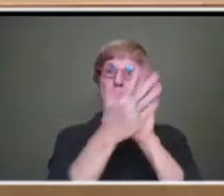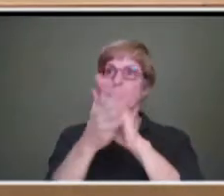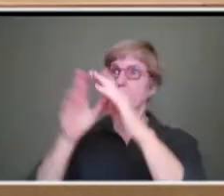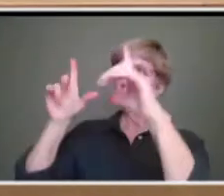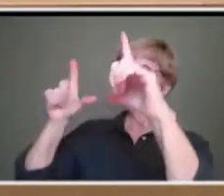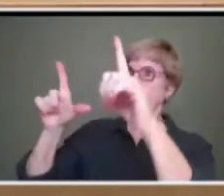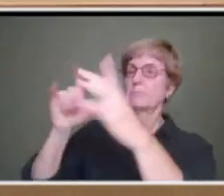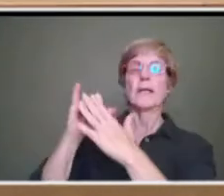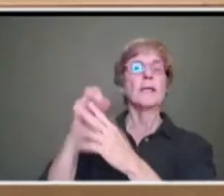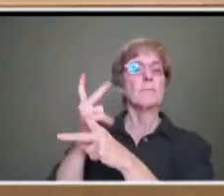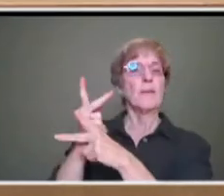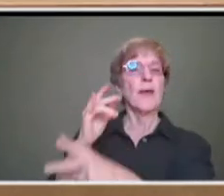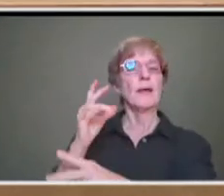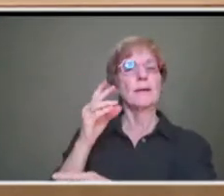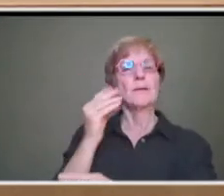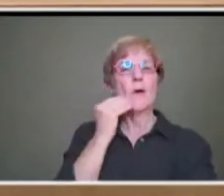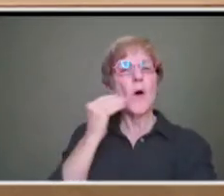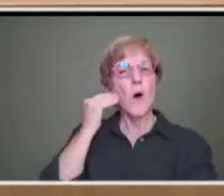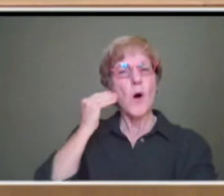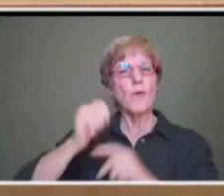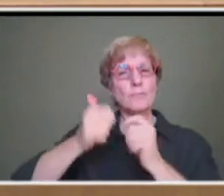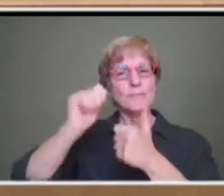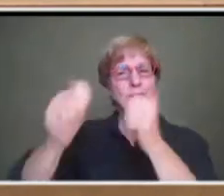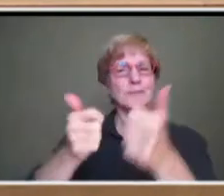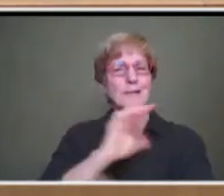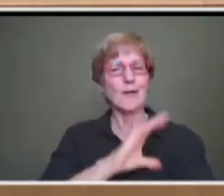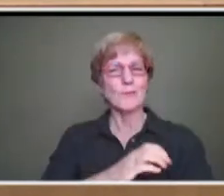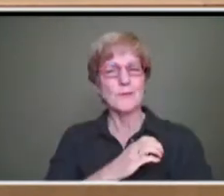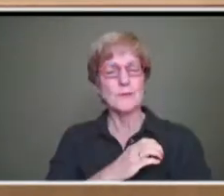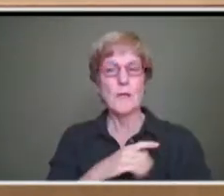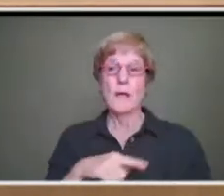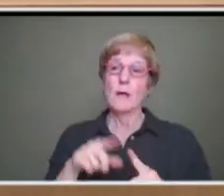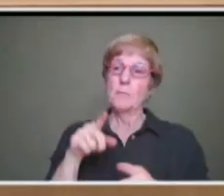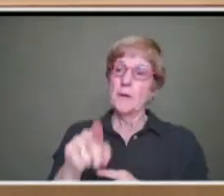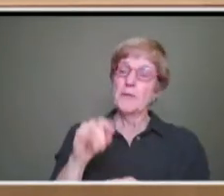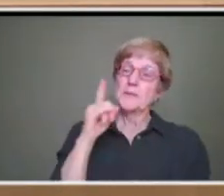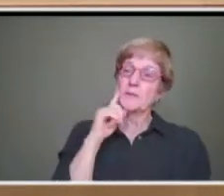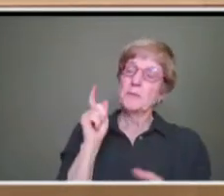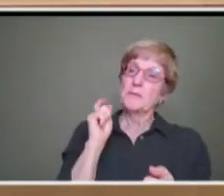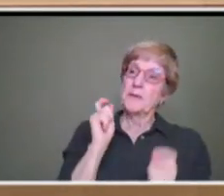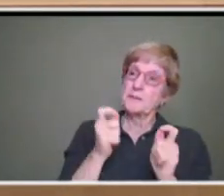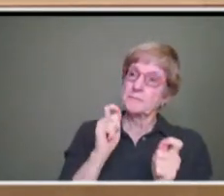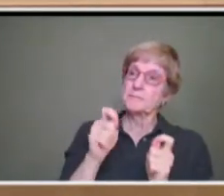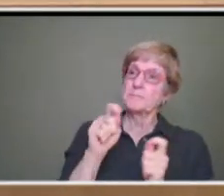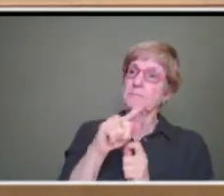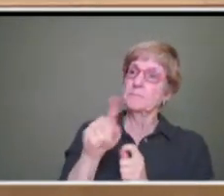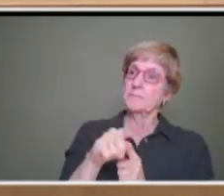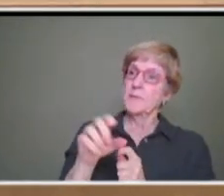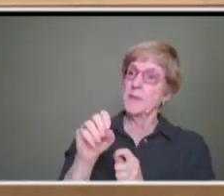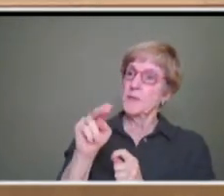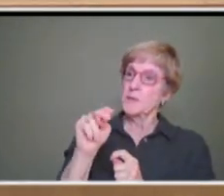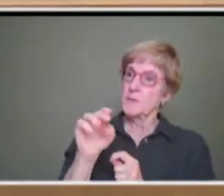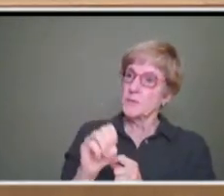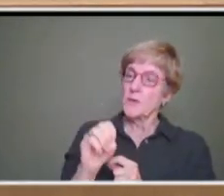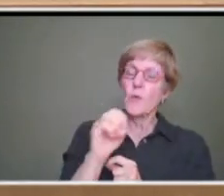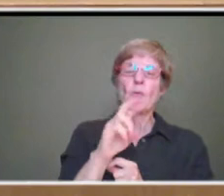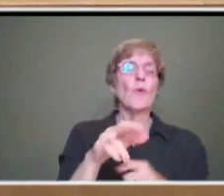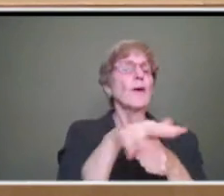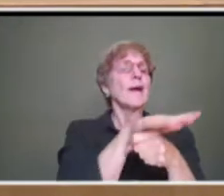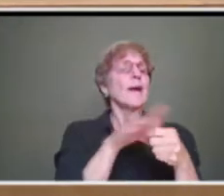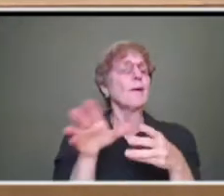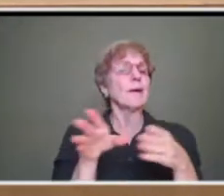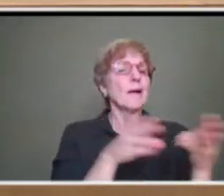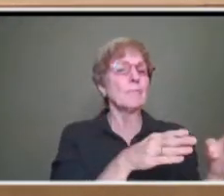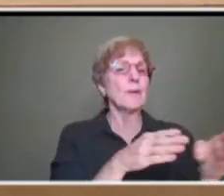characteristic but you know as we look at this either through the lens of rezoning or through the lens of community area planning you know kind of